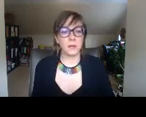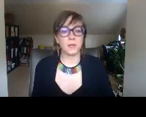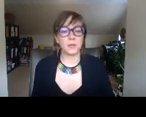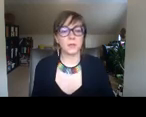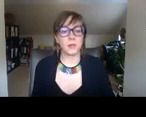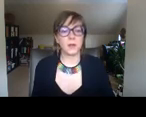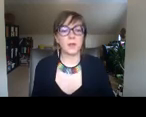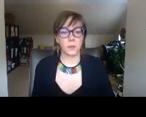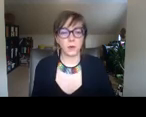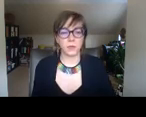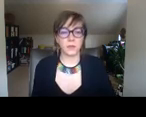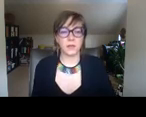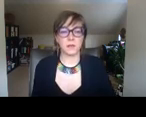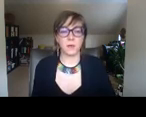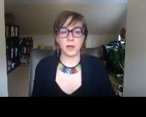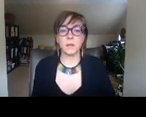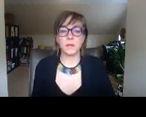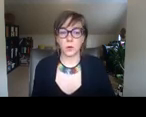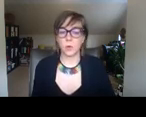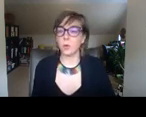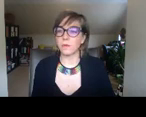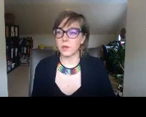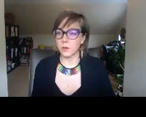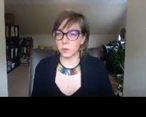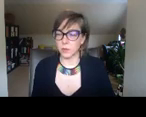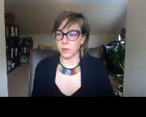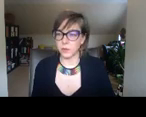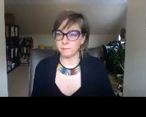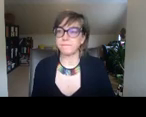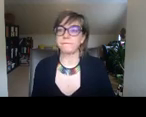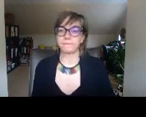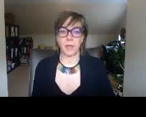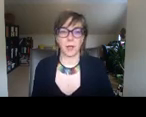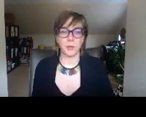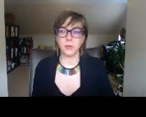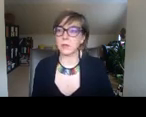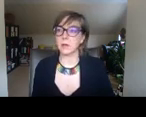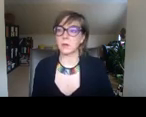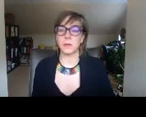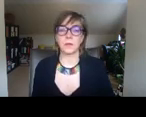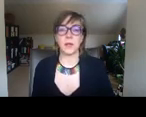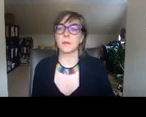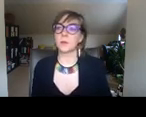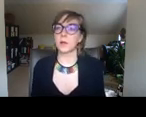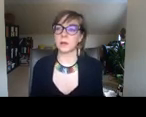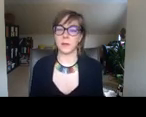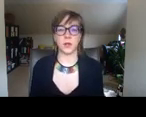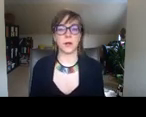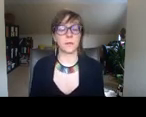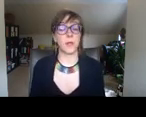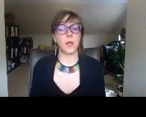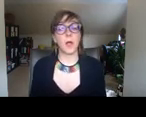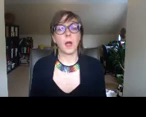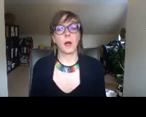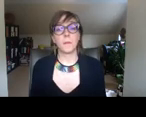to be able to use familiar interpreters instead of random phone or video interpreters. Okay, I'm also going to talk a little bit about that. I'm doing a time check